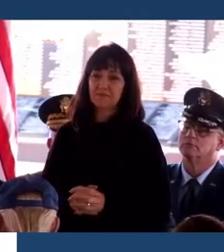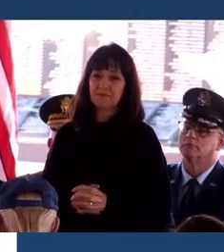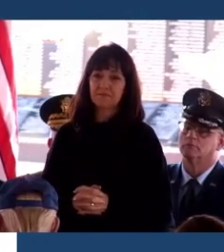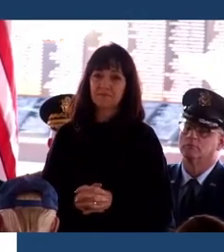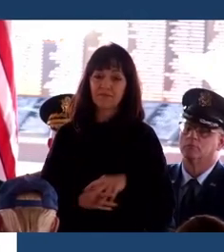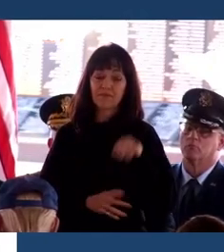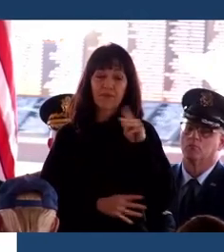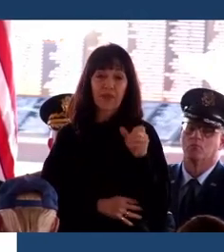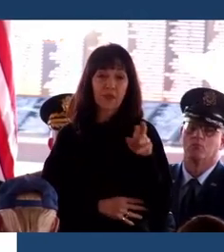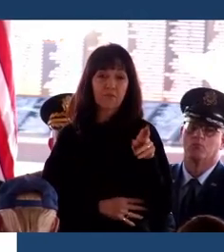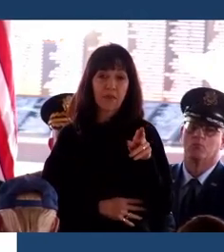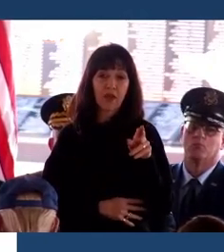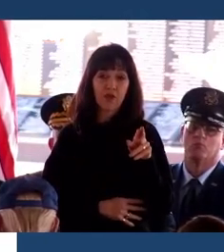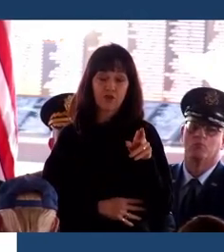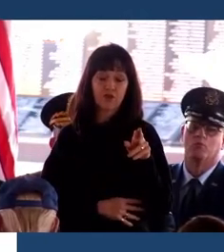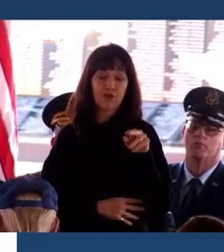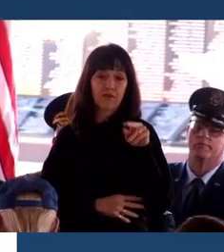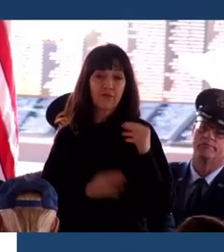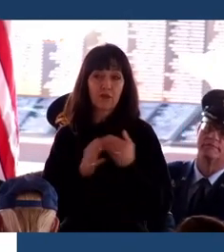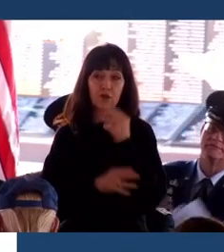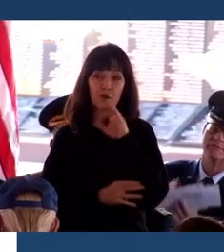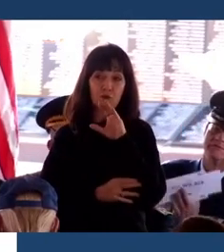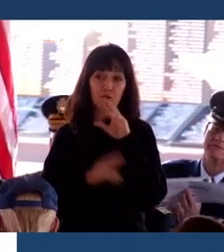Mayor of the City of Newcastle, Valerie Leary.